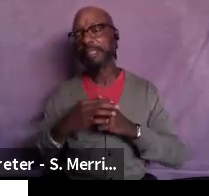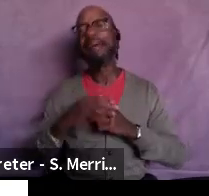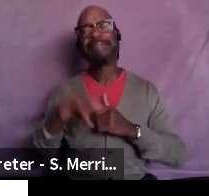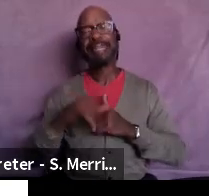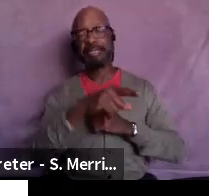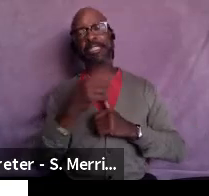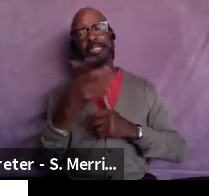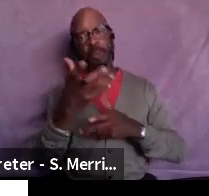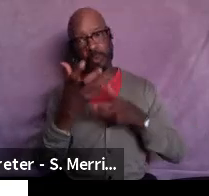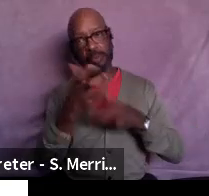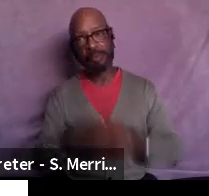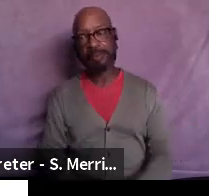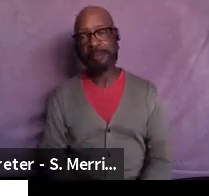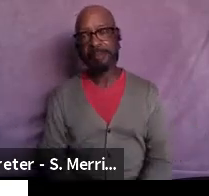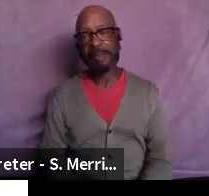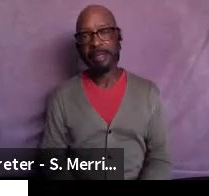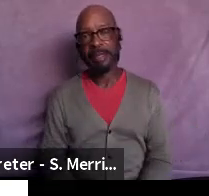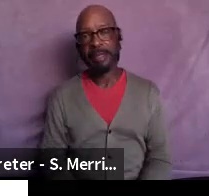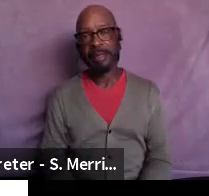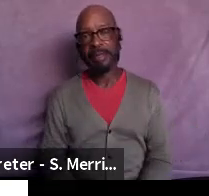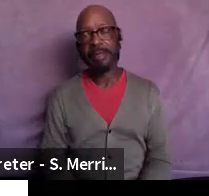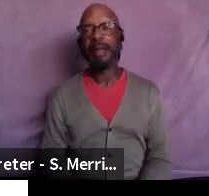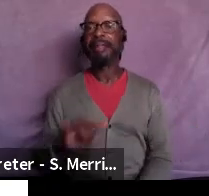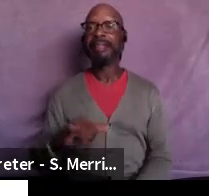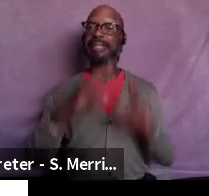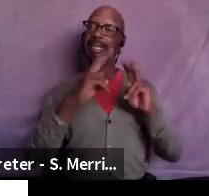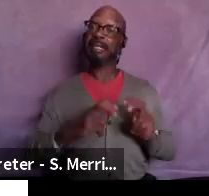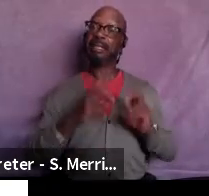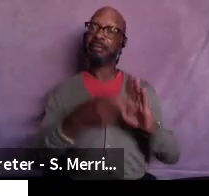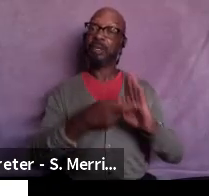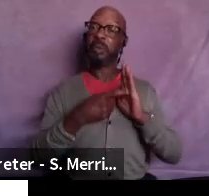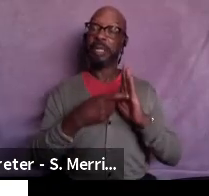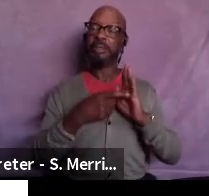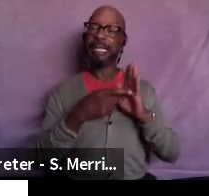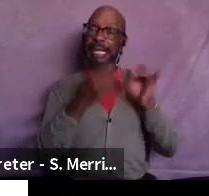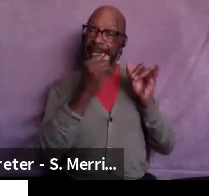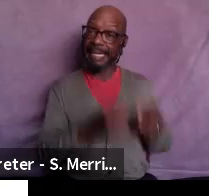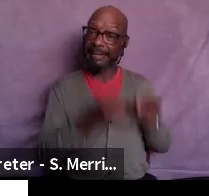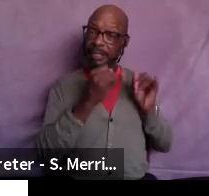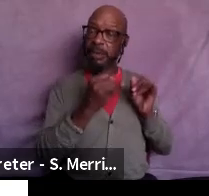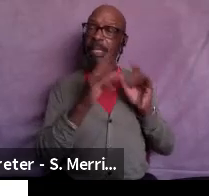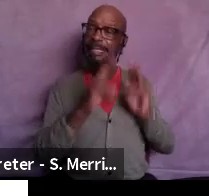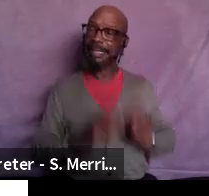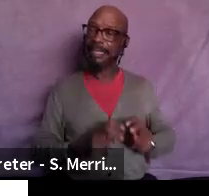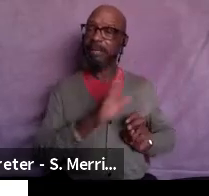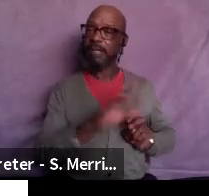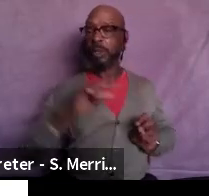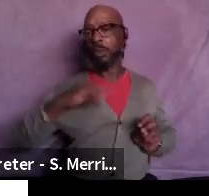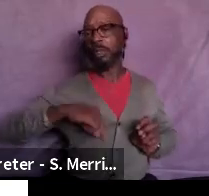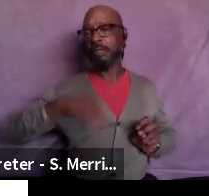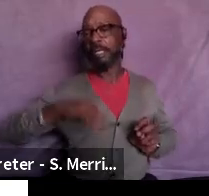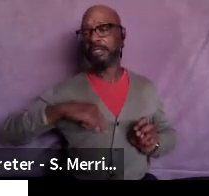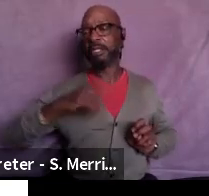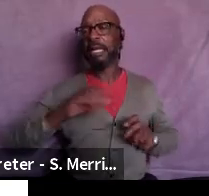seeks. This analysis requires an individualized assessment of the complainant's qualifications and